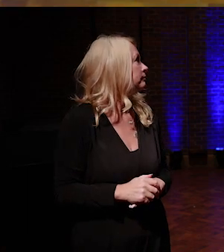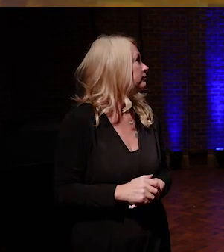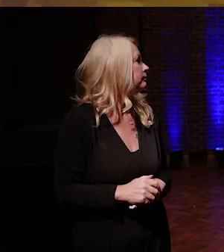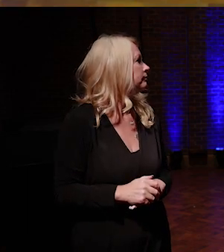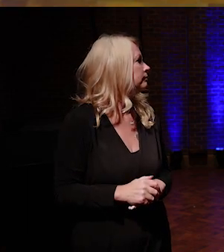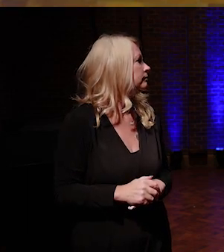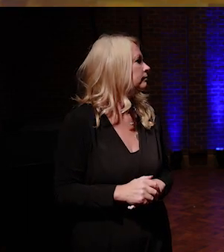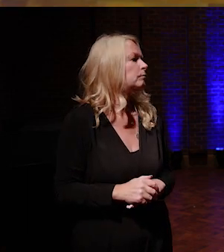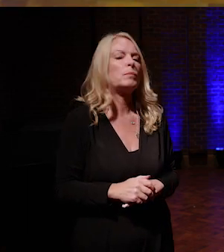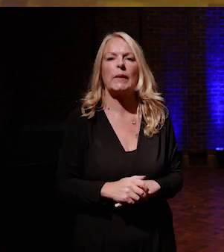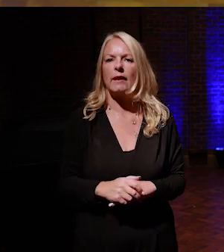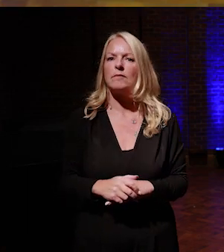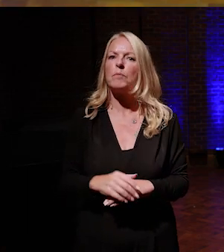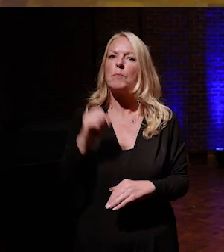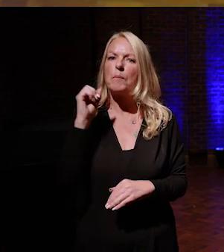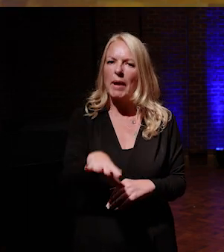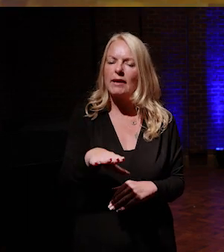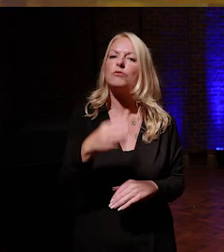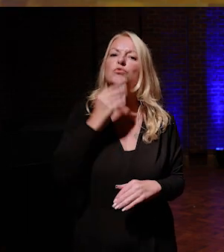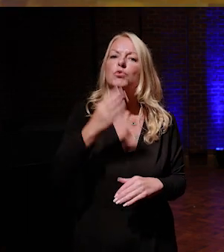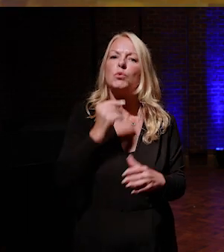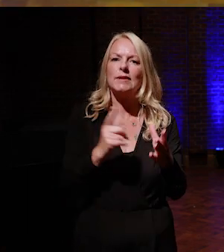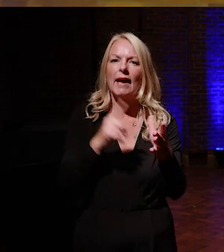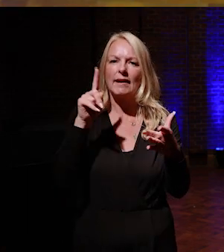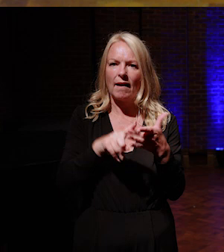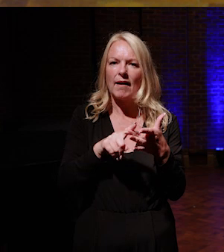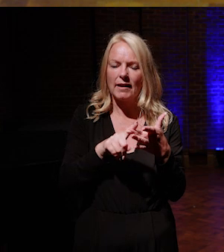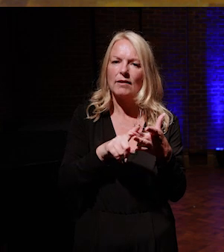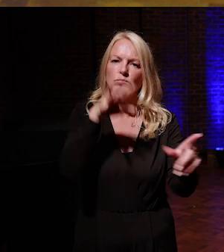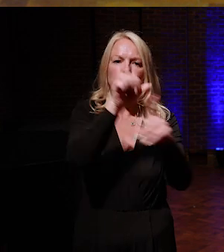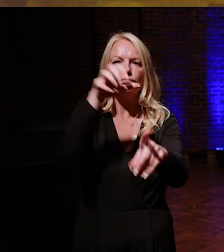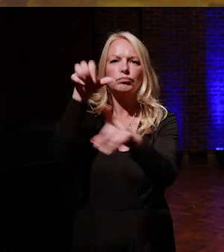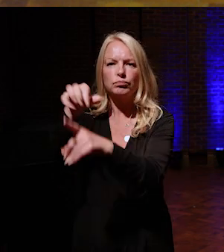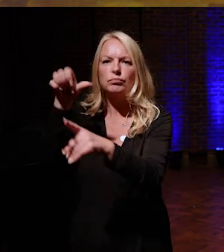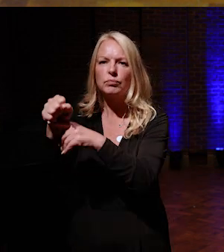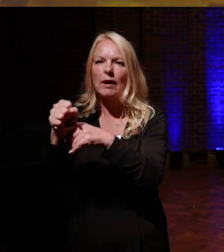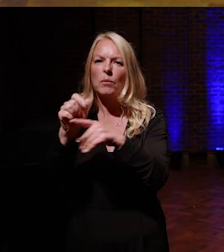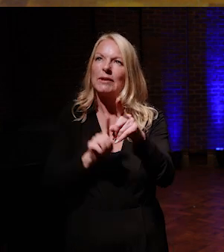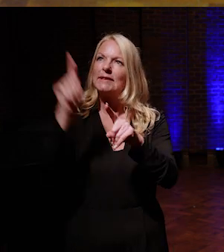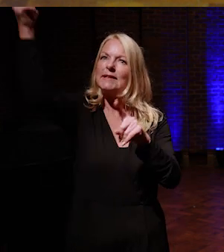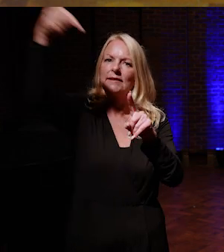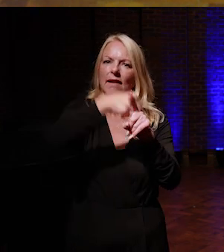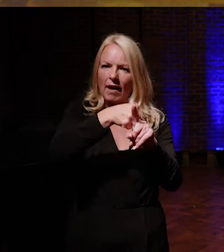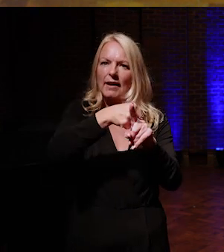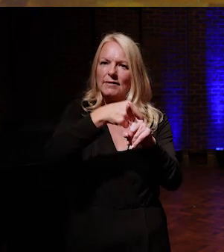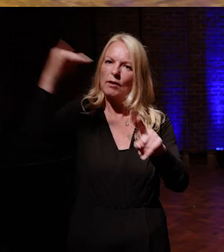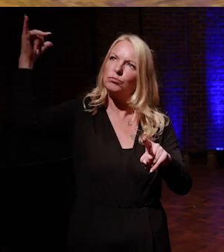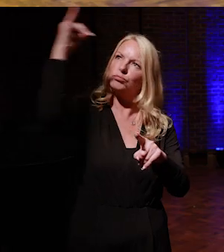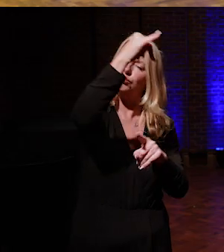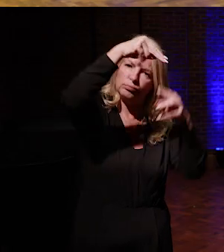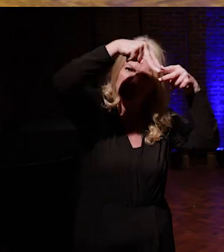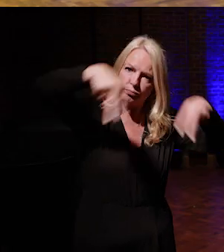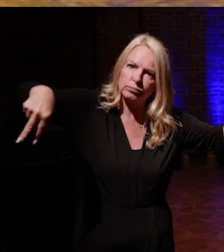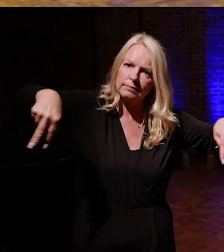And we've also been able to use AI to automatically detect sites on satellite and aerial imagery. And